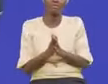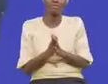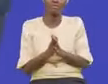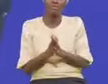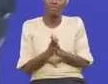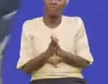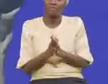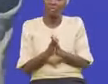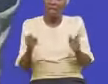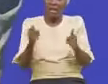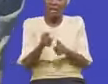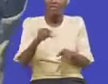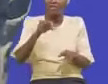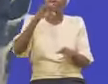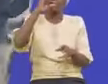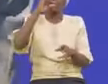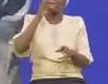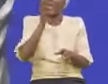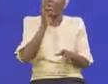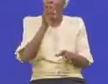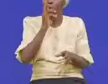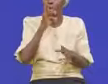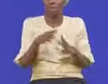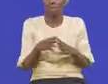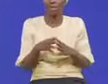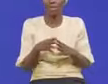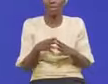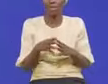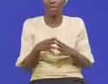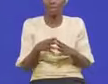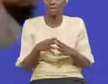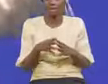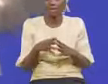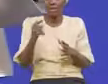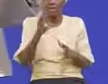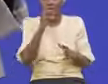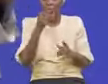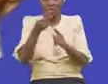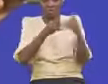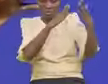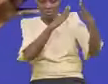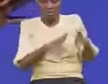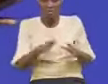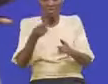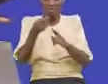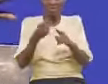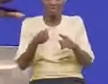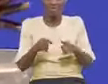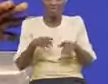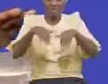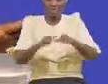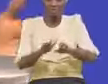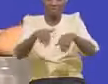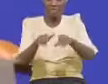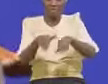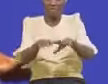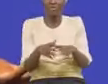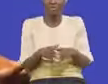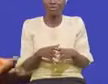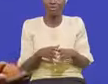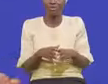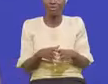As you drink water. Esile chinum water from the sea from etsi ke tso atiaƒu